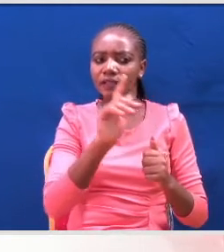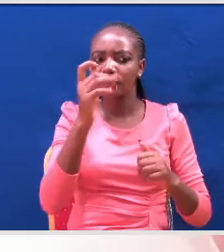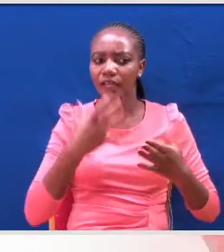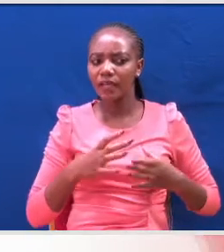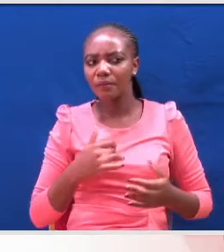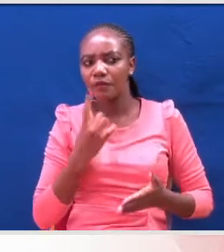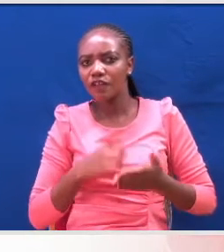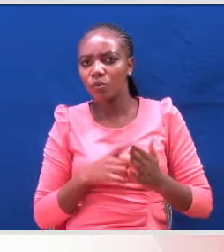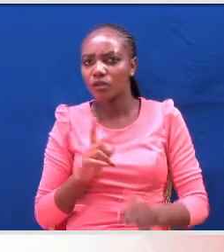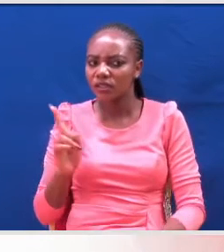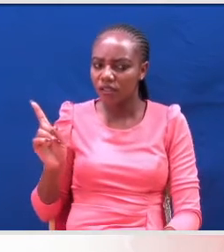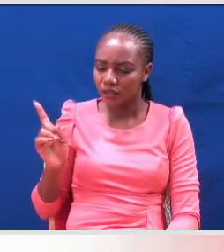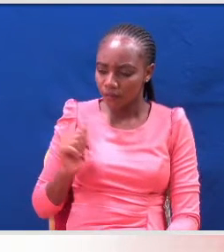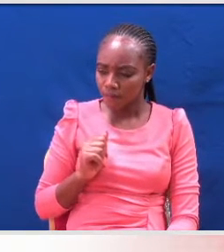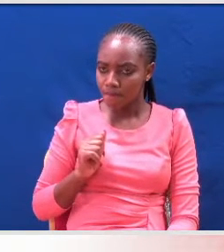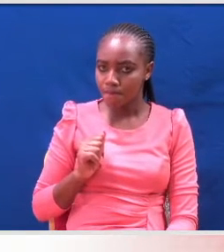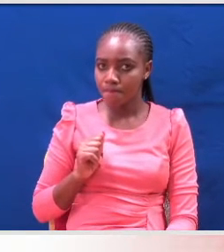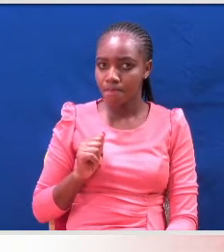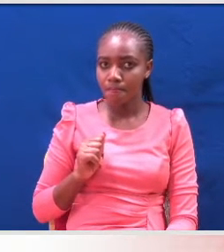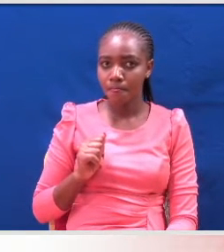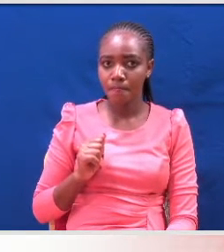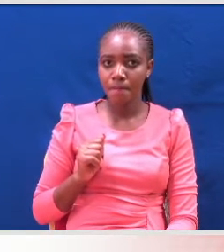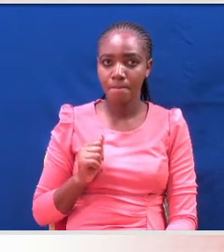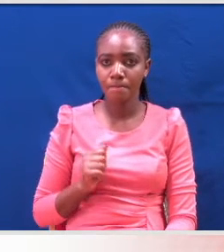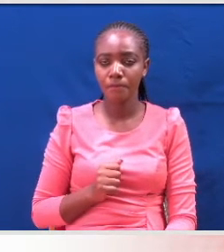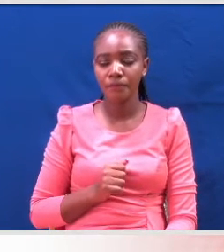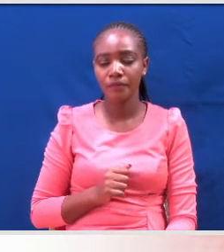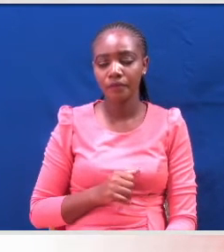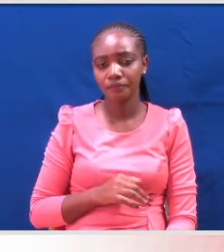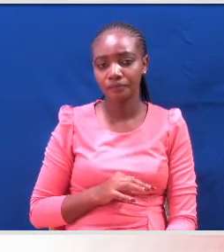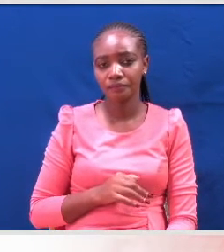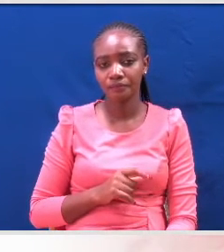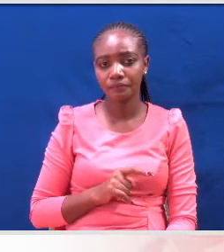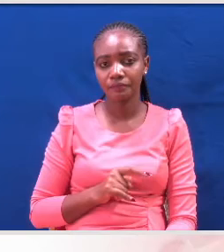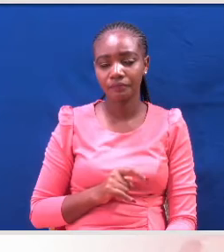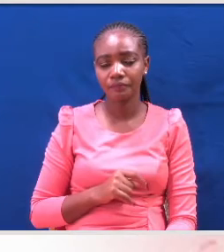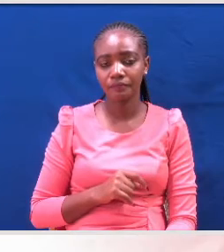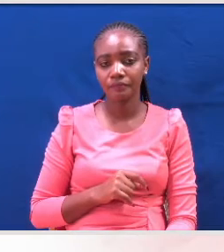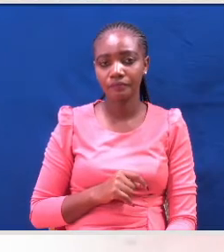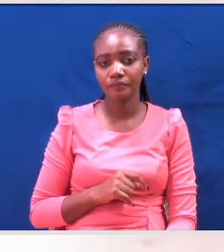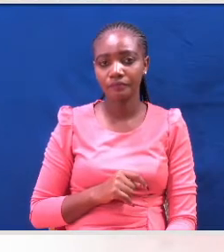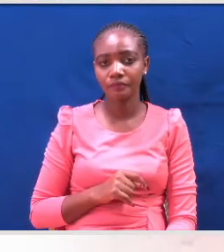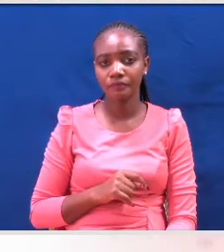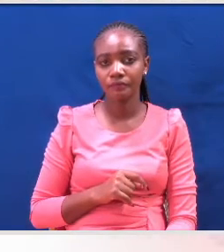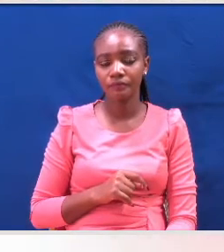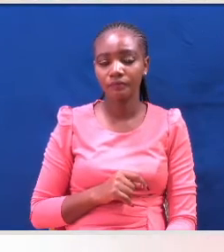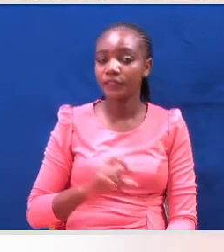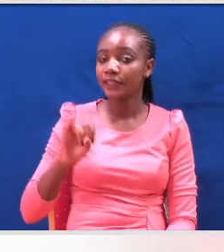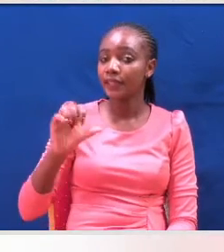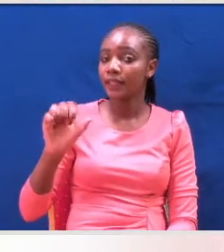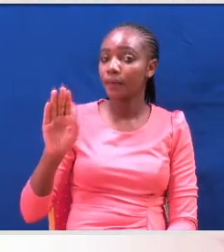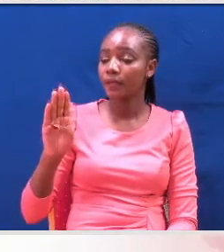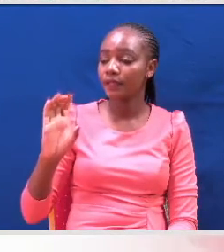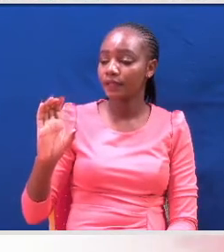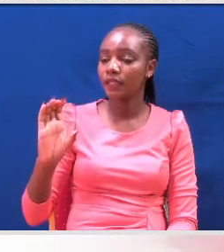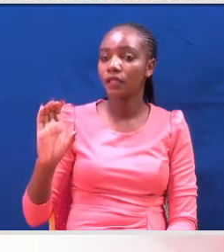that the IEBC is all systems go, while 44% feel they are not. IEBC